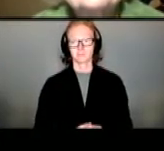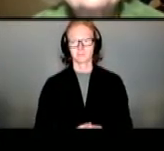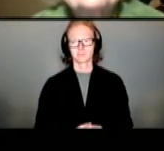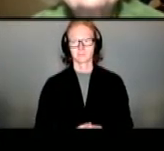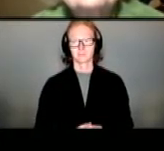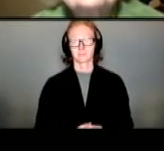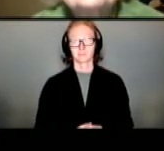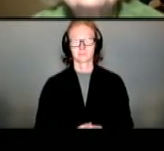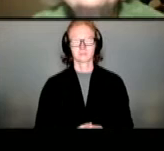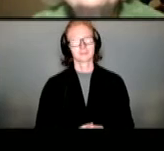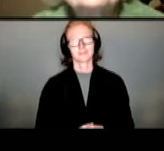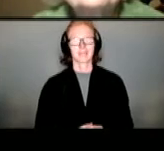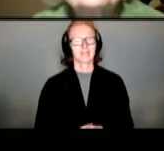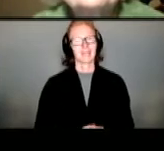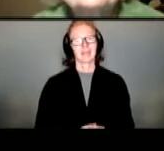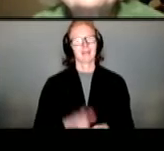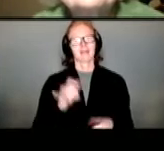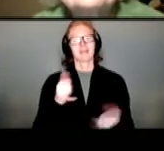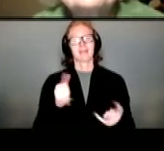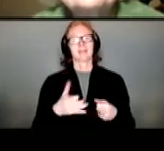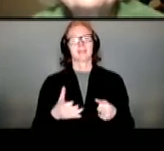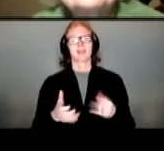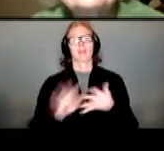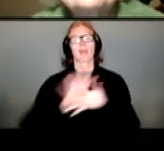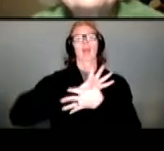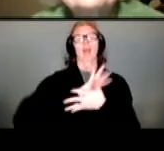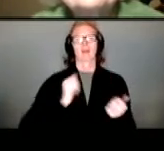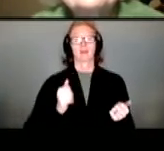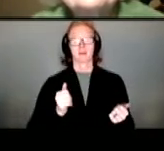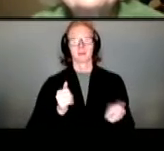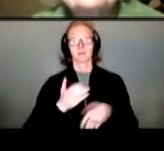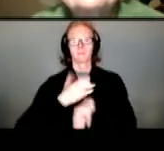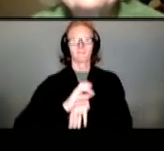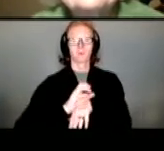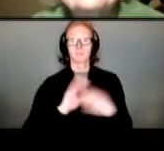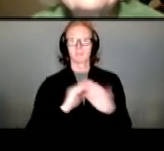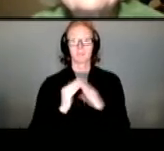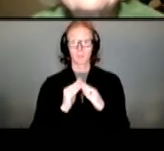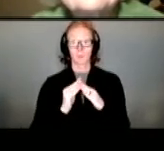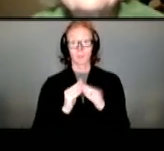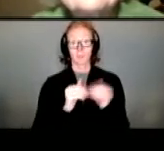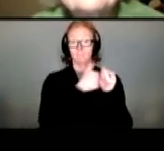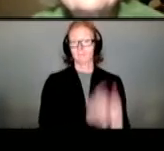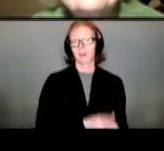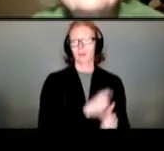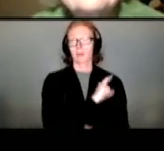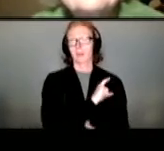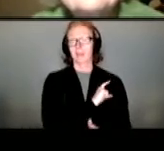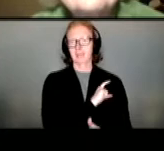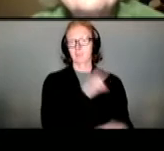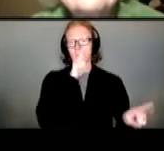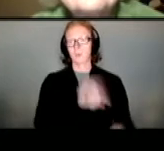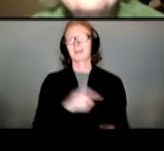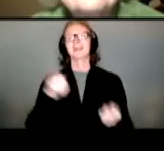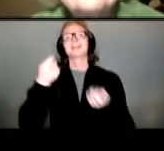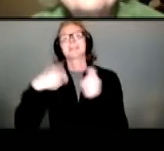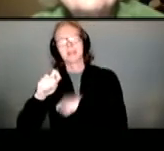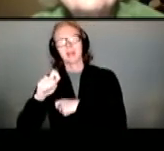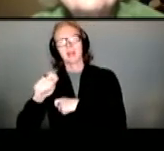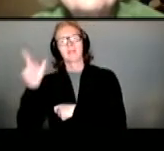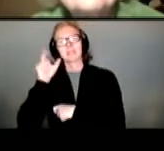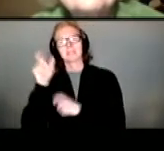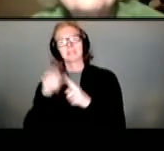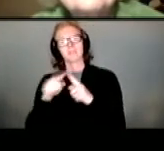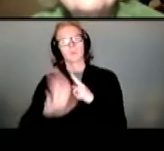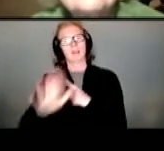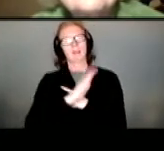it's still a kind of a cover for the police to get the community to do the things the police want to do instead of listening to the community about what they want